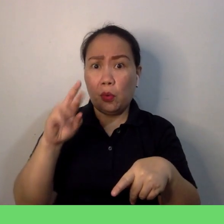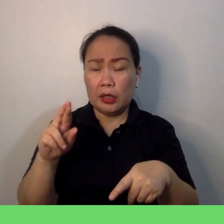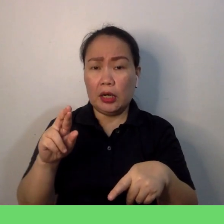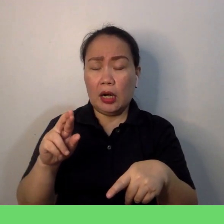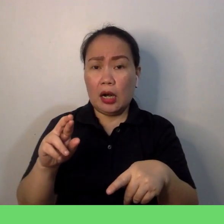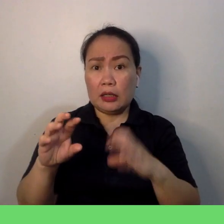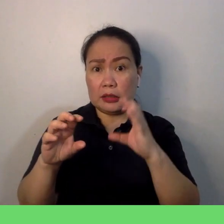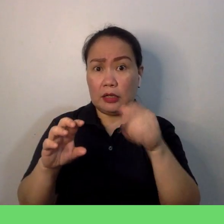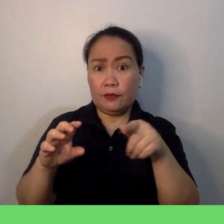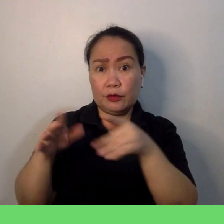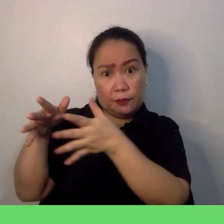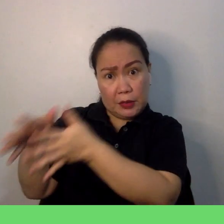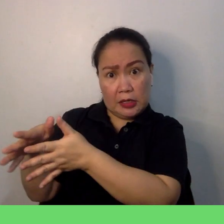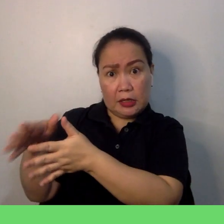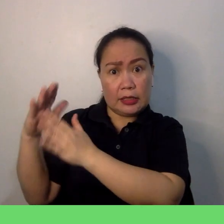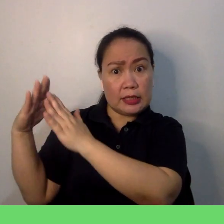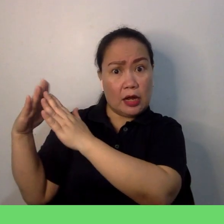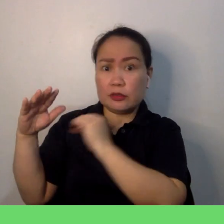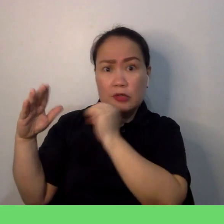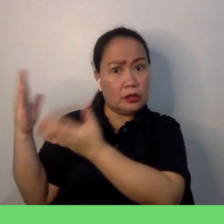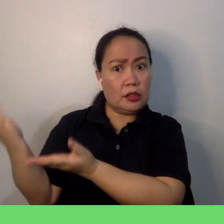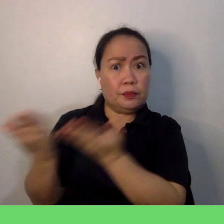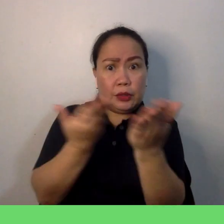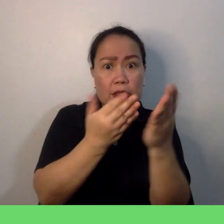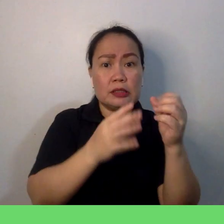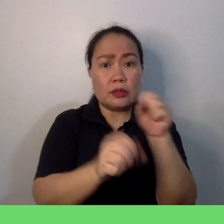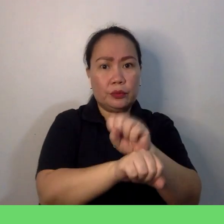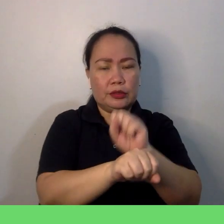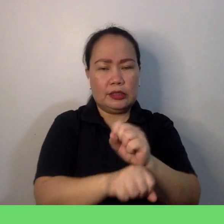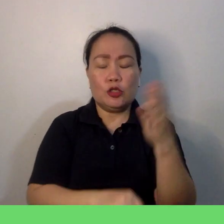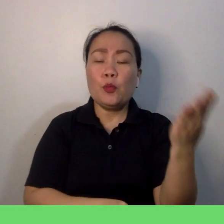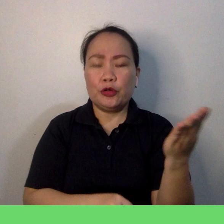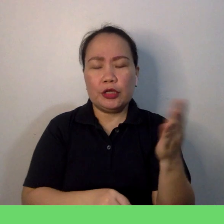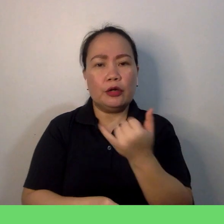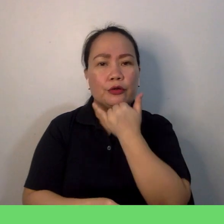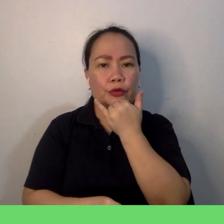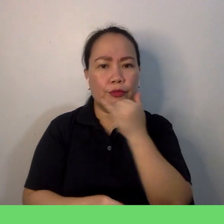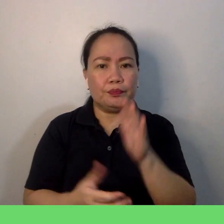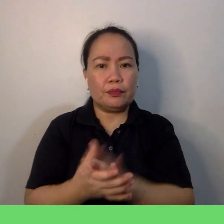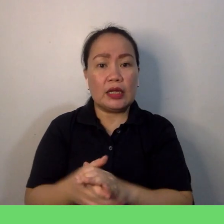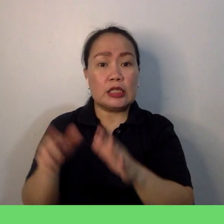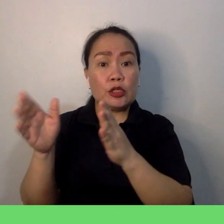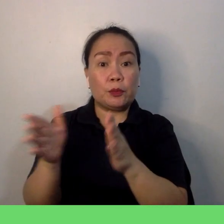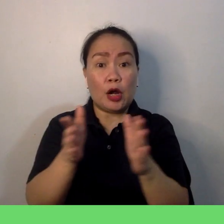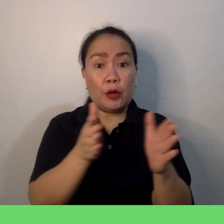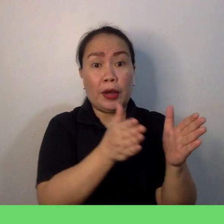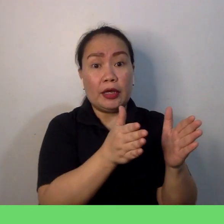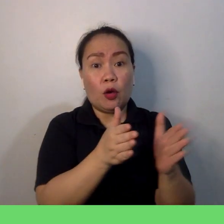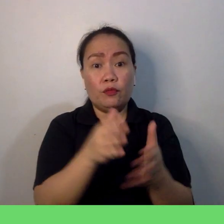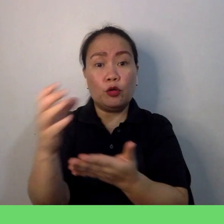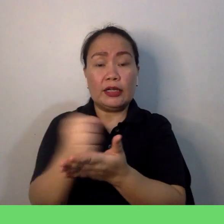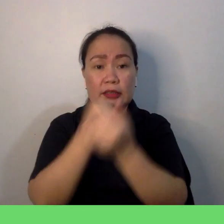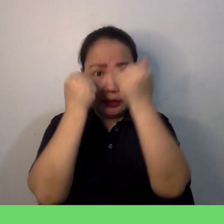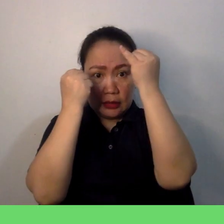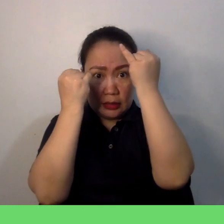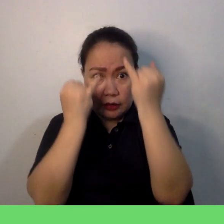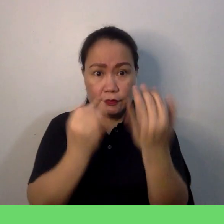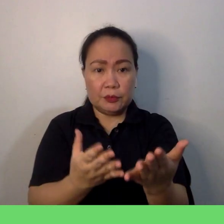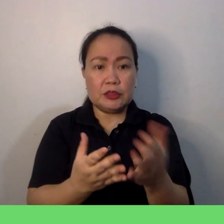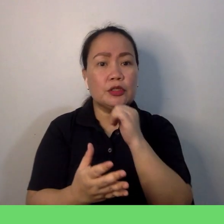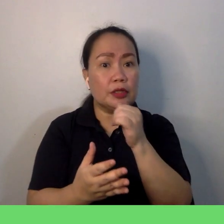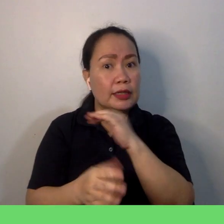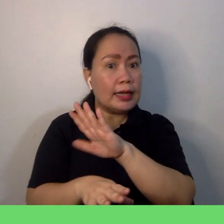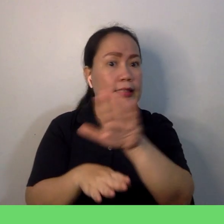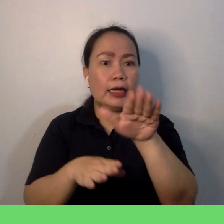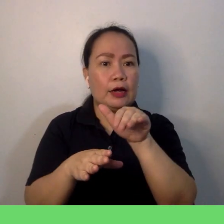So, yun po ang mali dito. Okay? So, the process of collecting information does not cover all possible